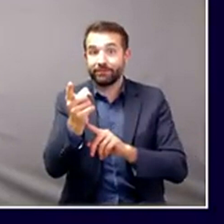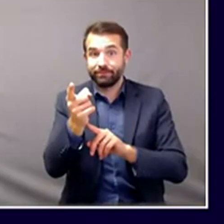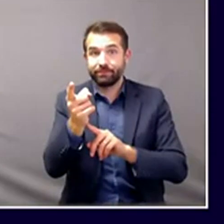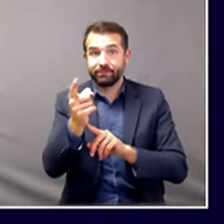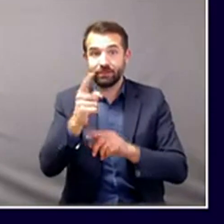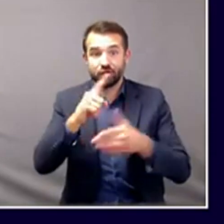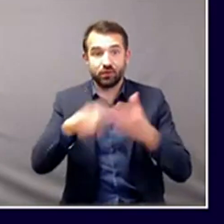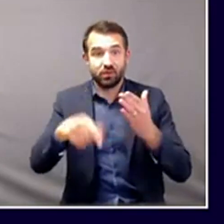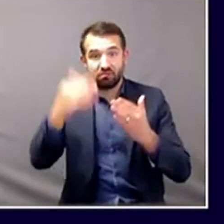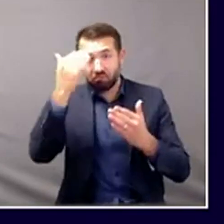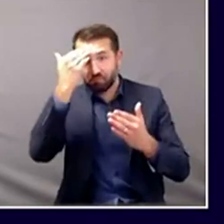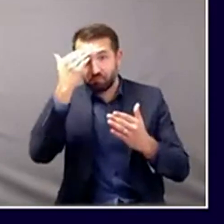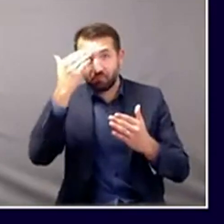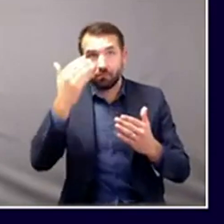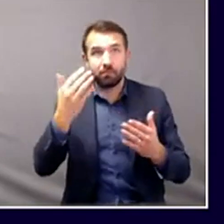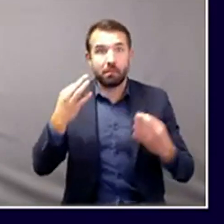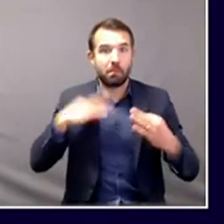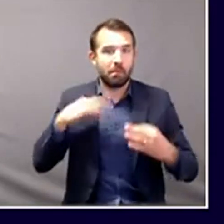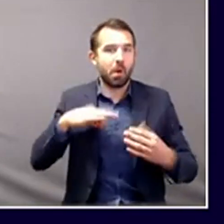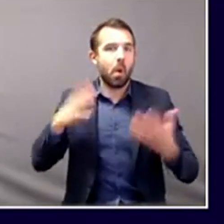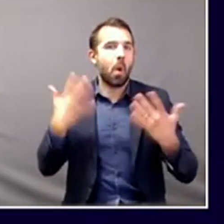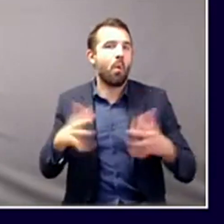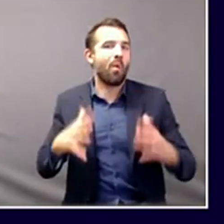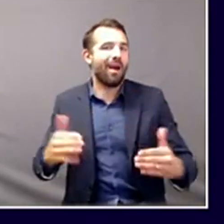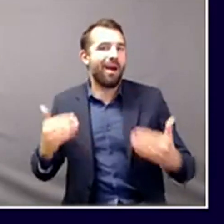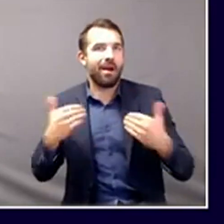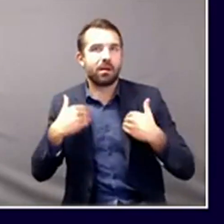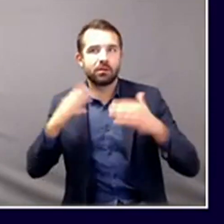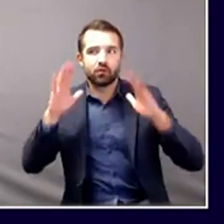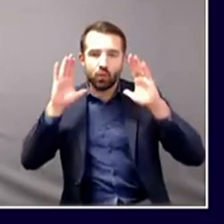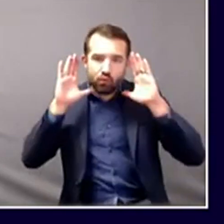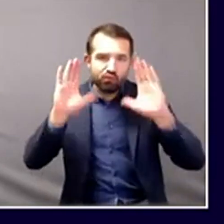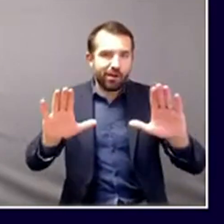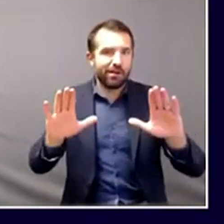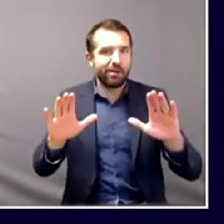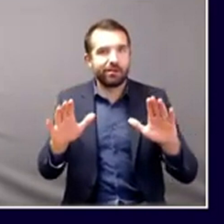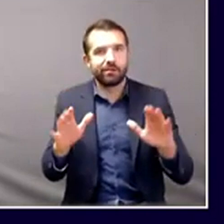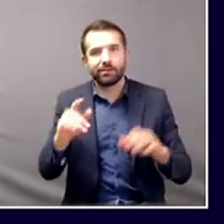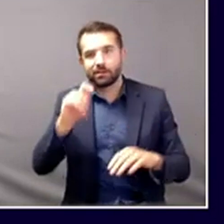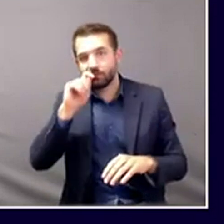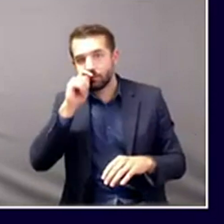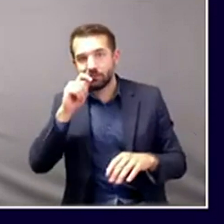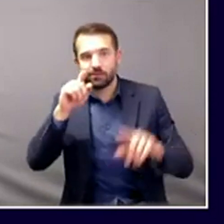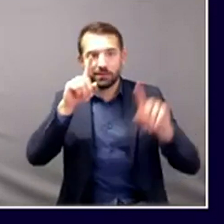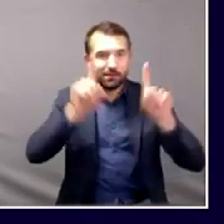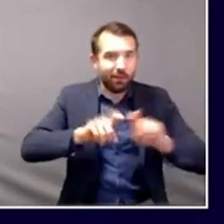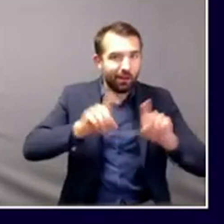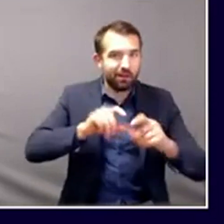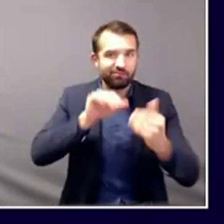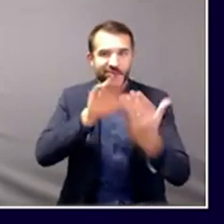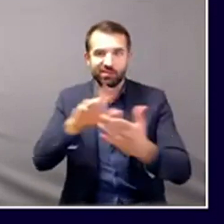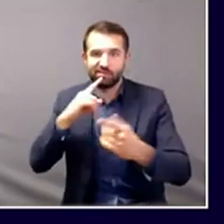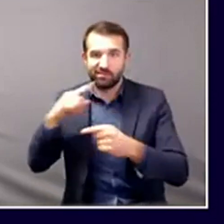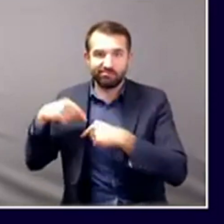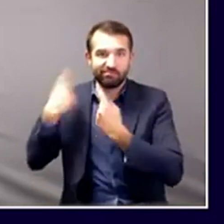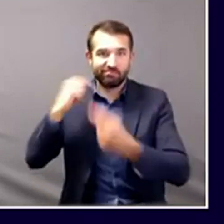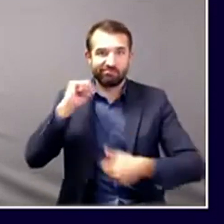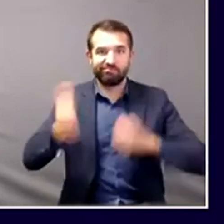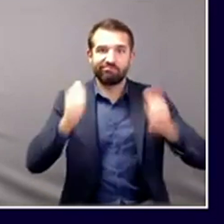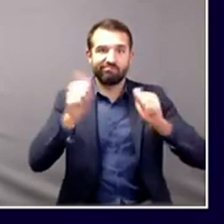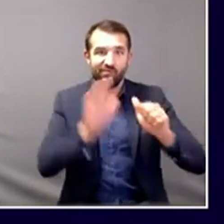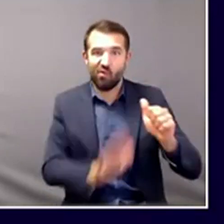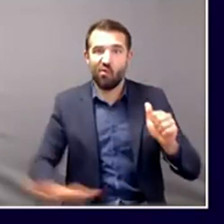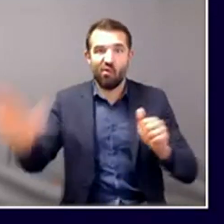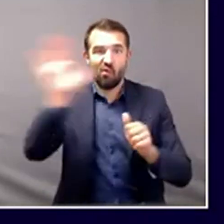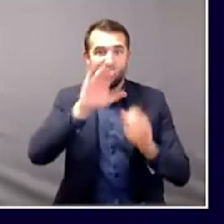built a robust and successful testing strategy that helps us lead the nation in the fight against the COVID-19 pandemic. The